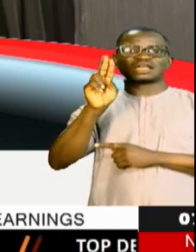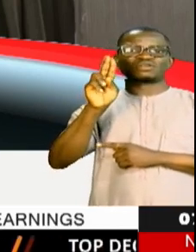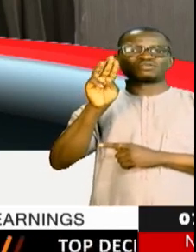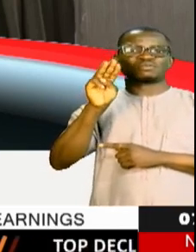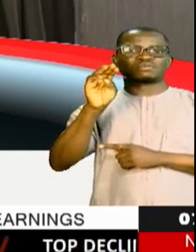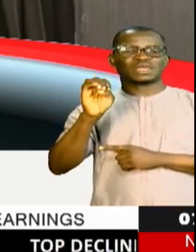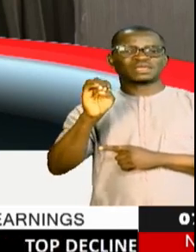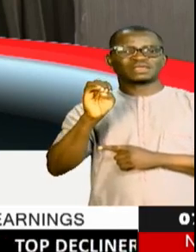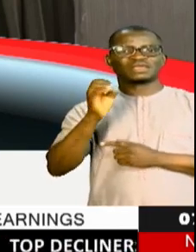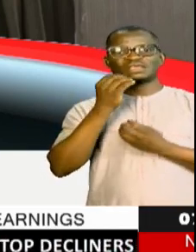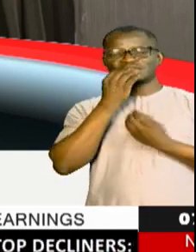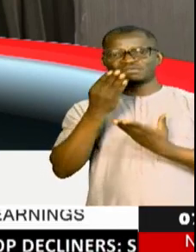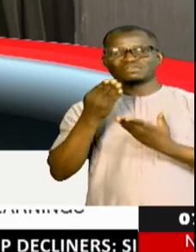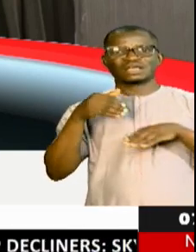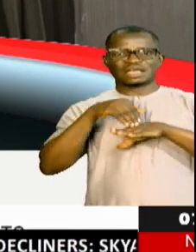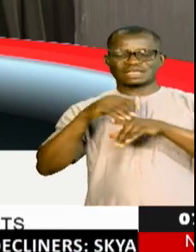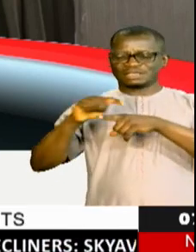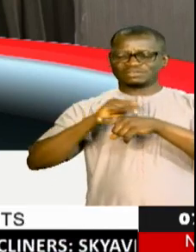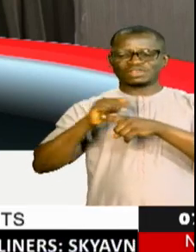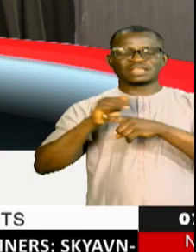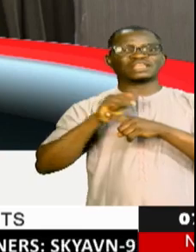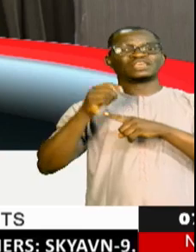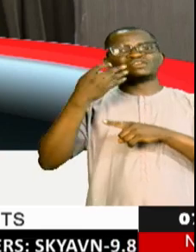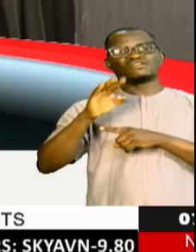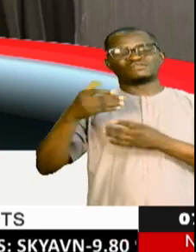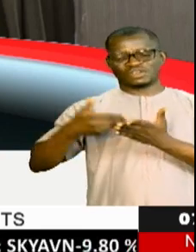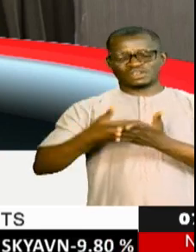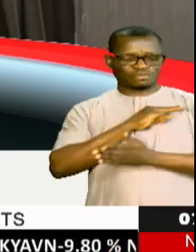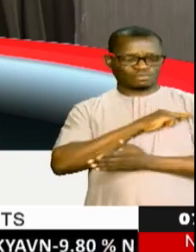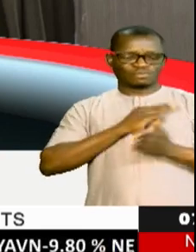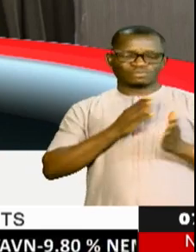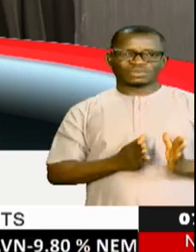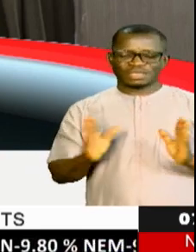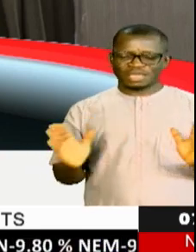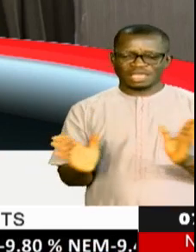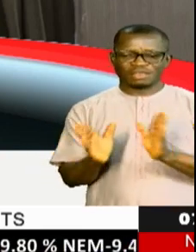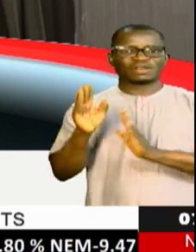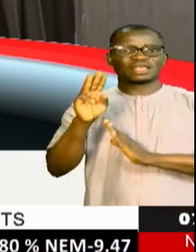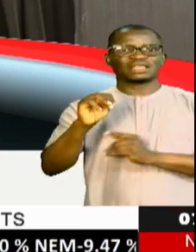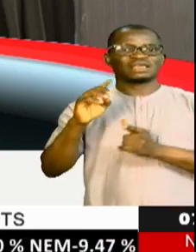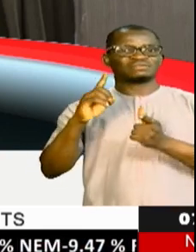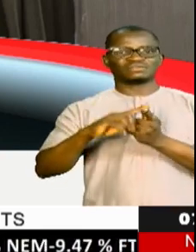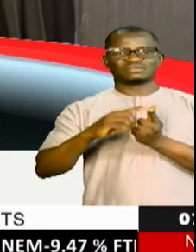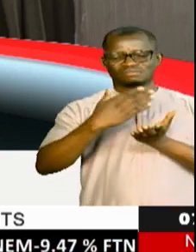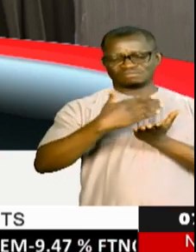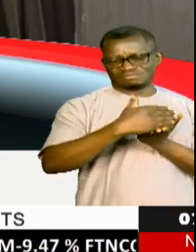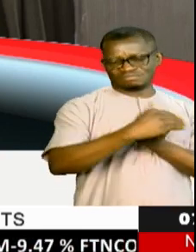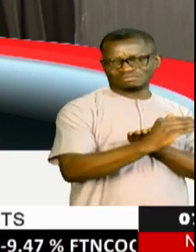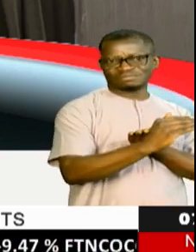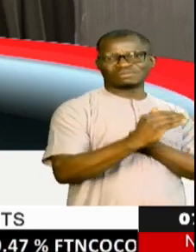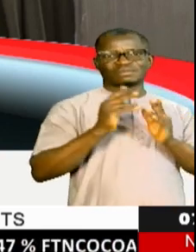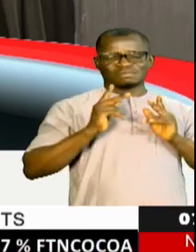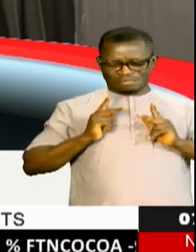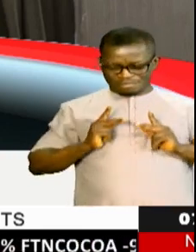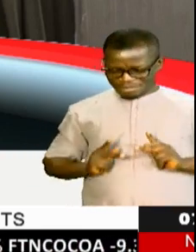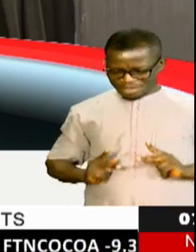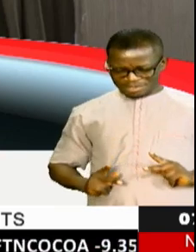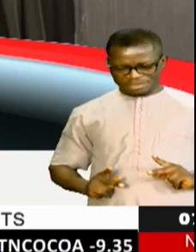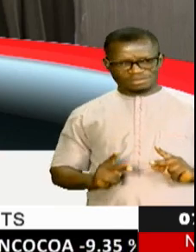an induction retreat for the new ministers, encouraged them to shun personal, ethnic